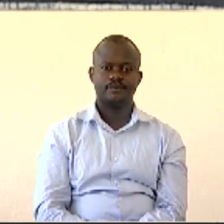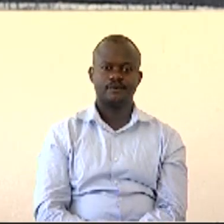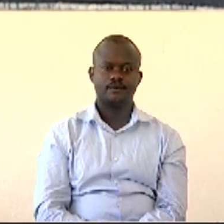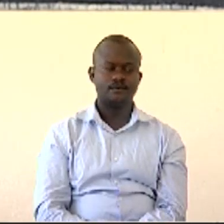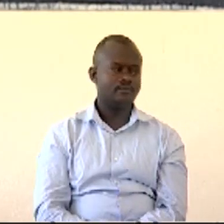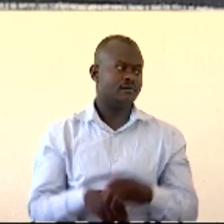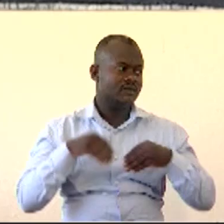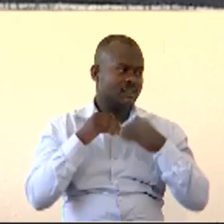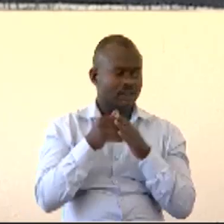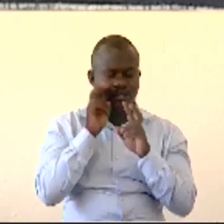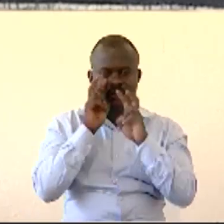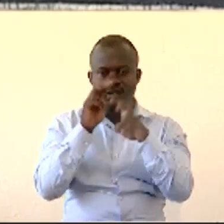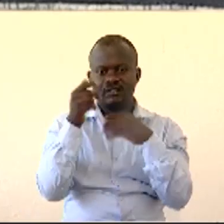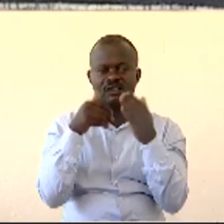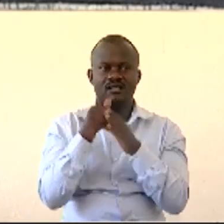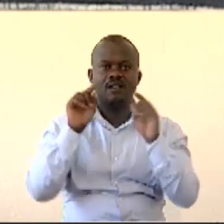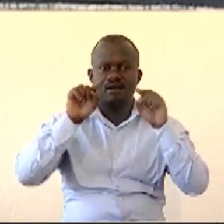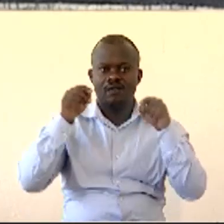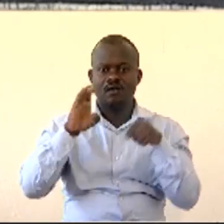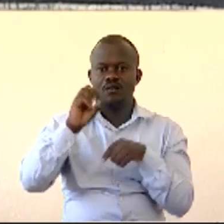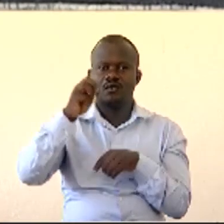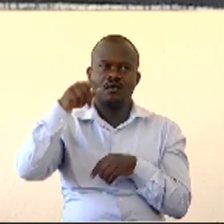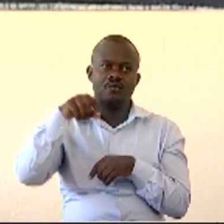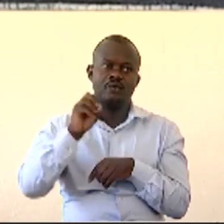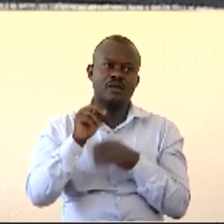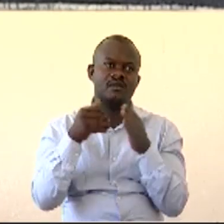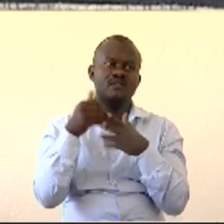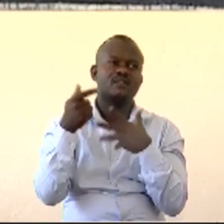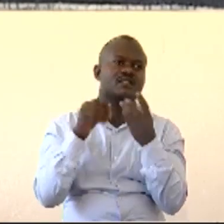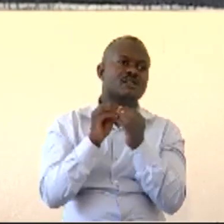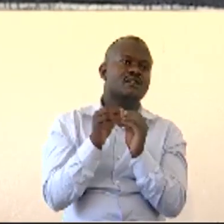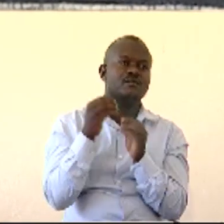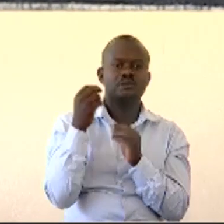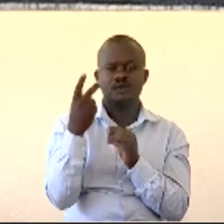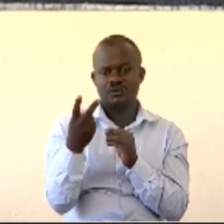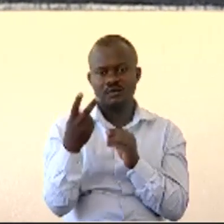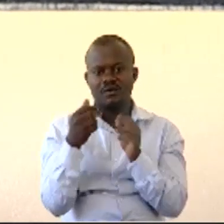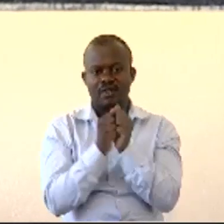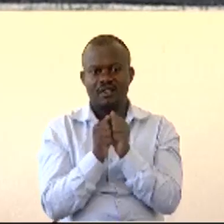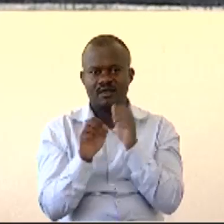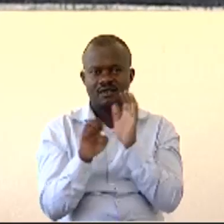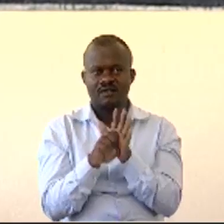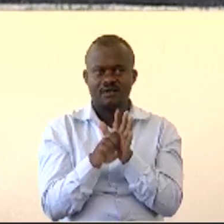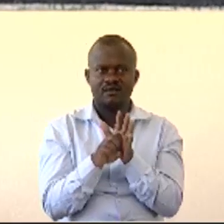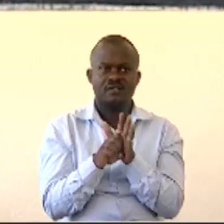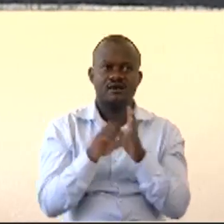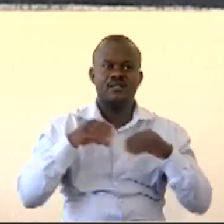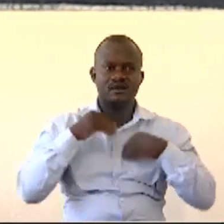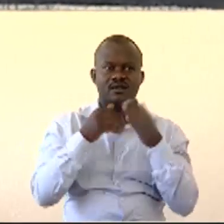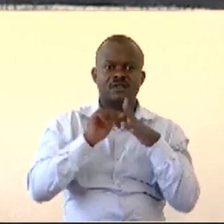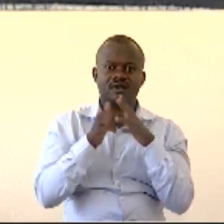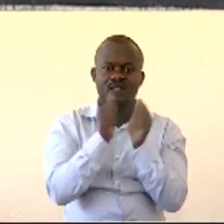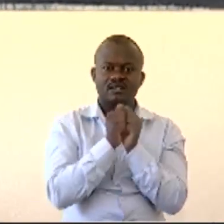Let's look at now, these are compounds. You have, this is number 2 of the examples. Let's start